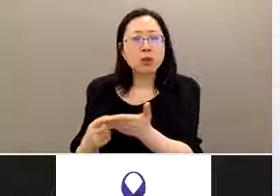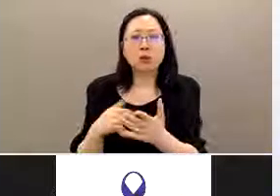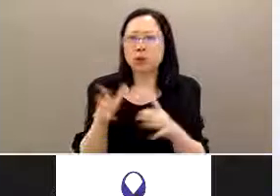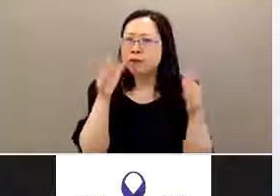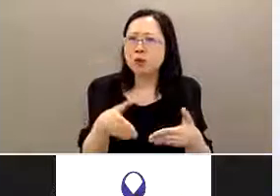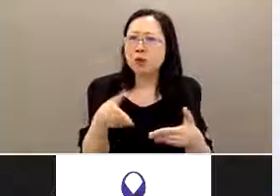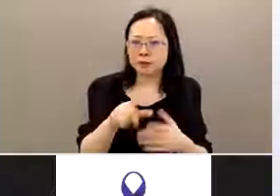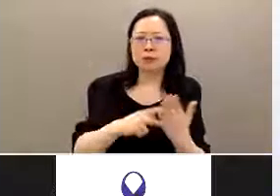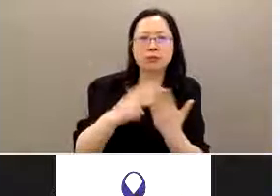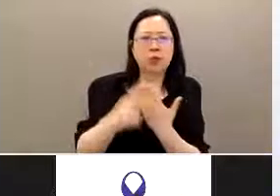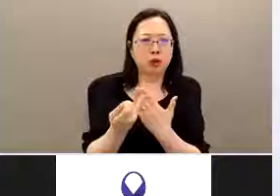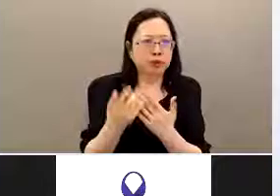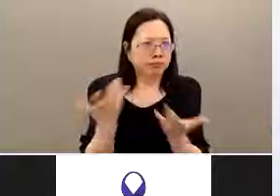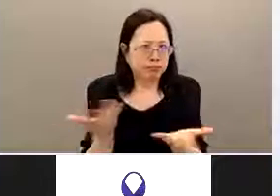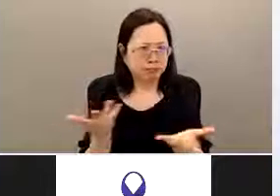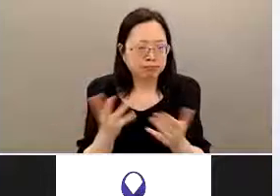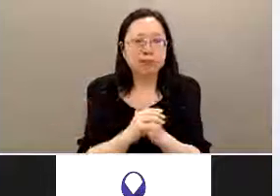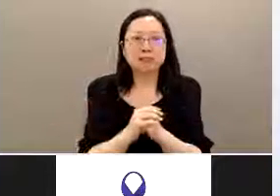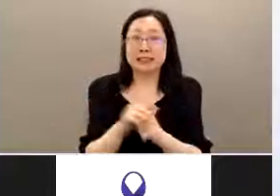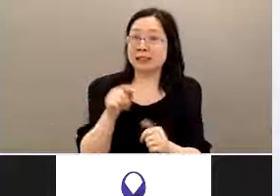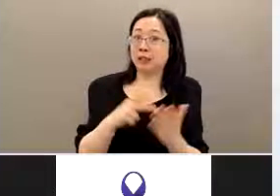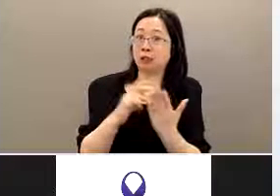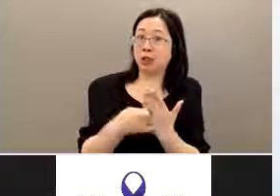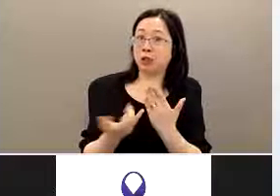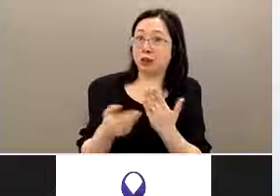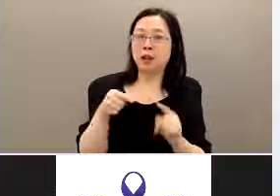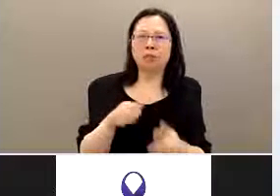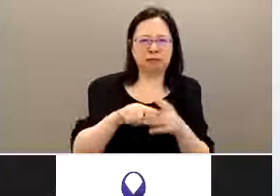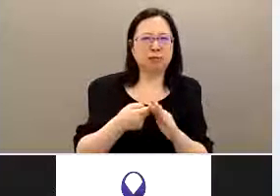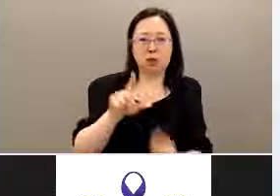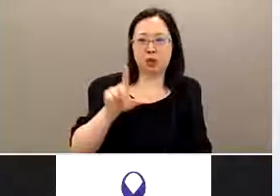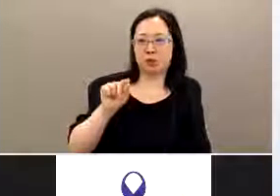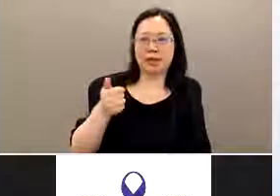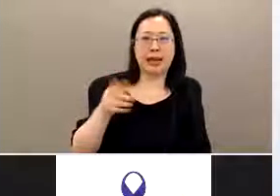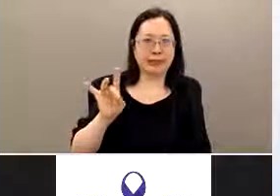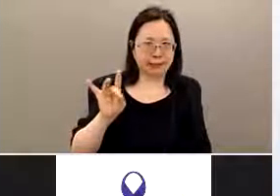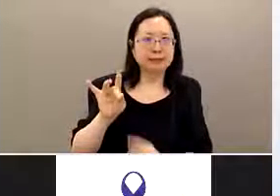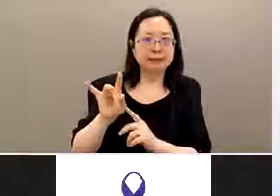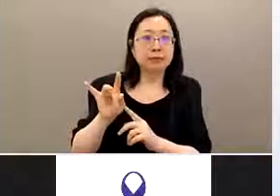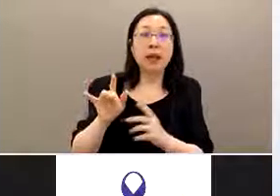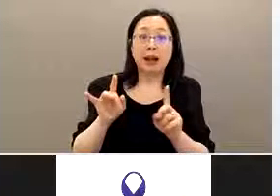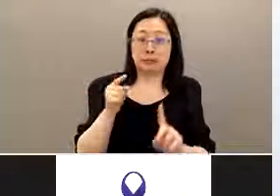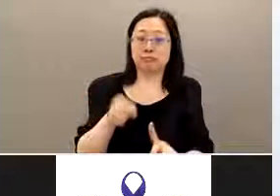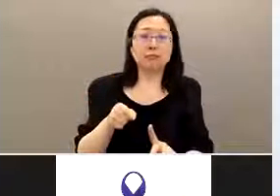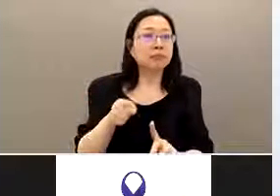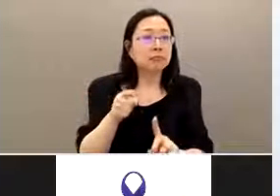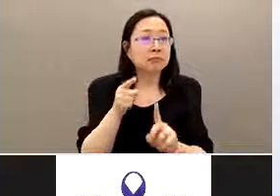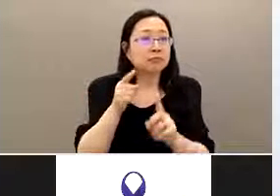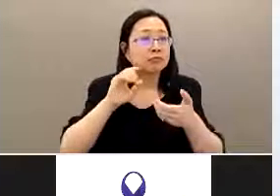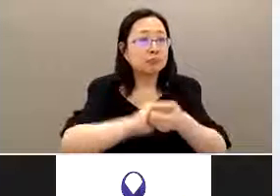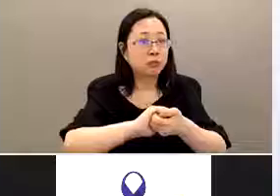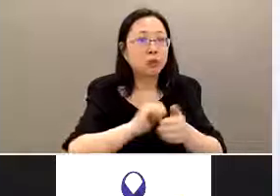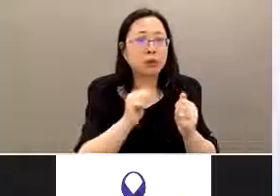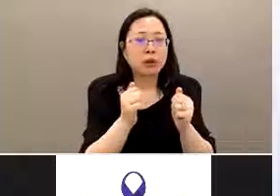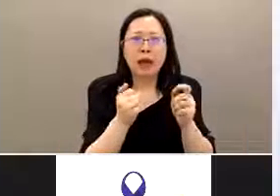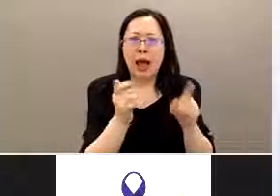Project. This was a project began in 2018 as a partnership when the then